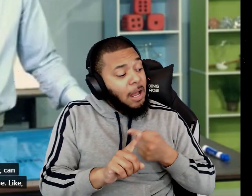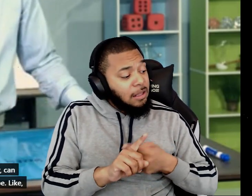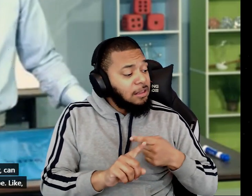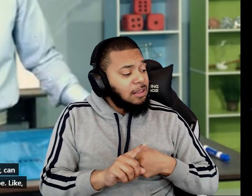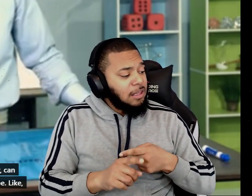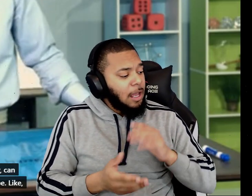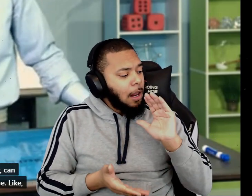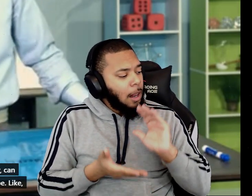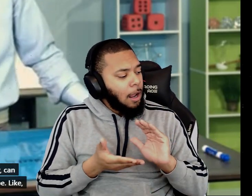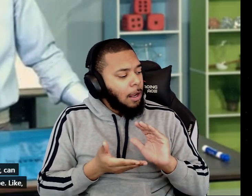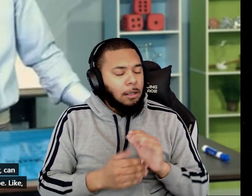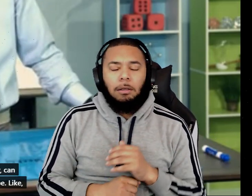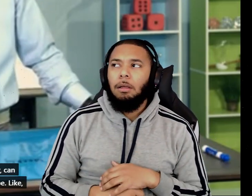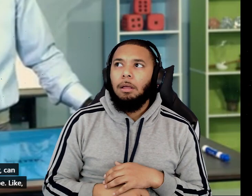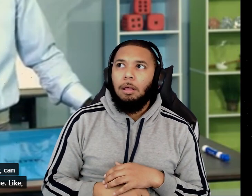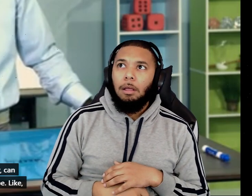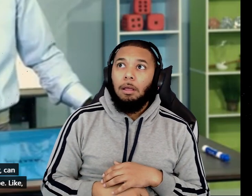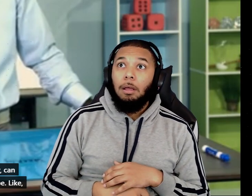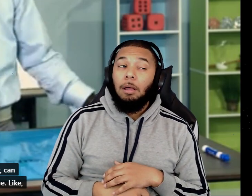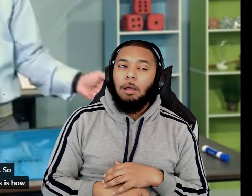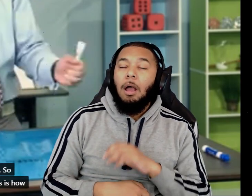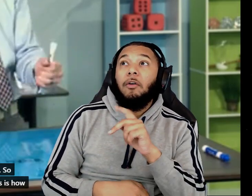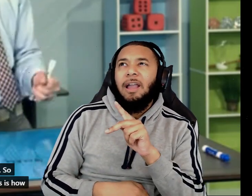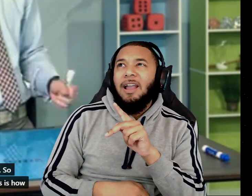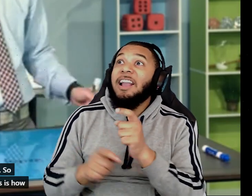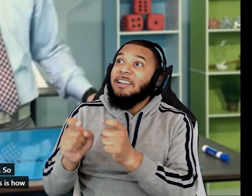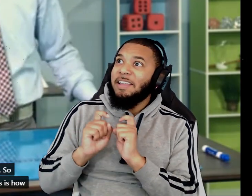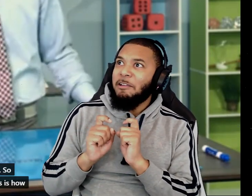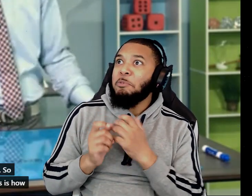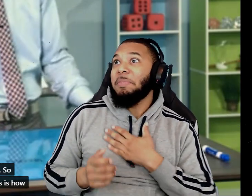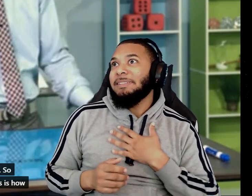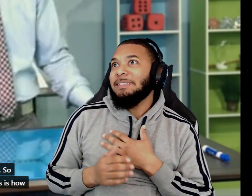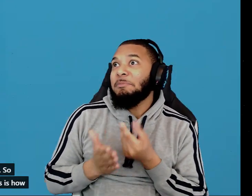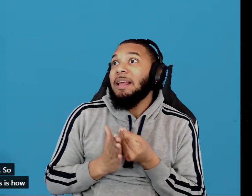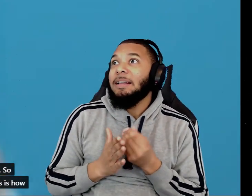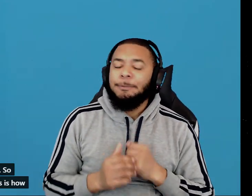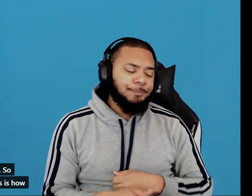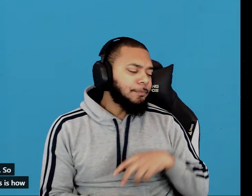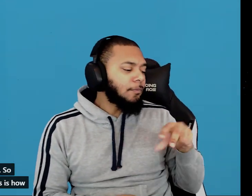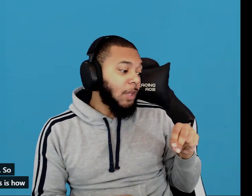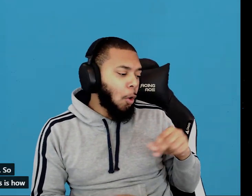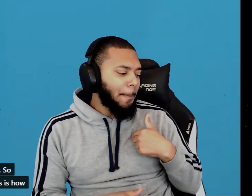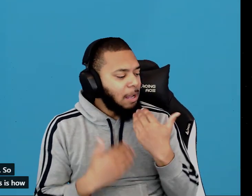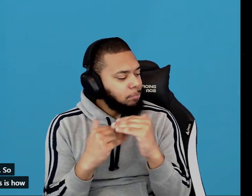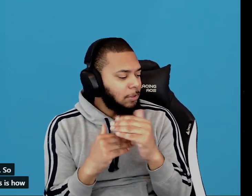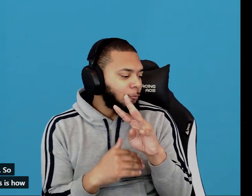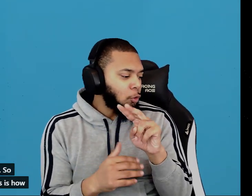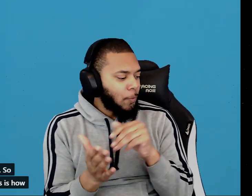less. And they'll be like, okay, can I still have some money? And you'll be like, no, I'm sorry, I said 42,000. So you're at